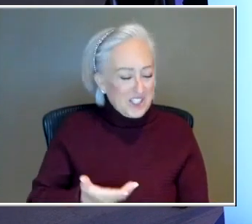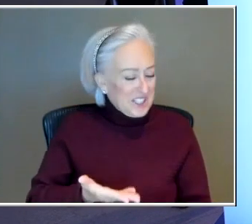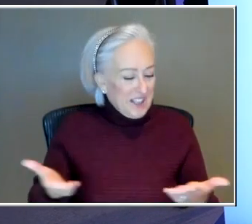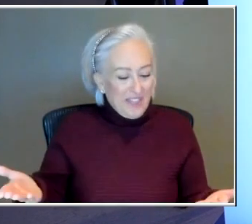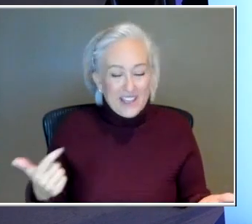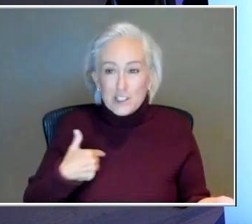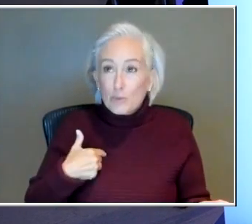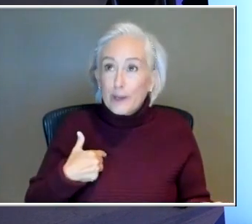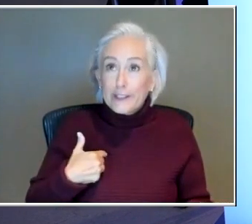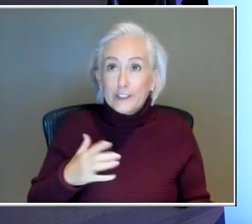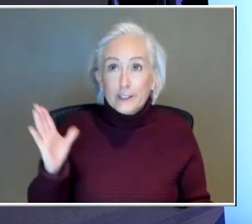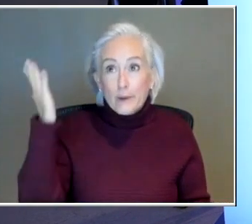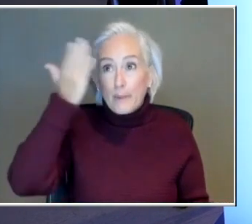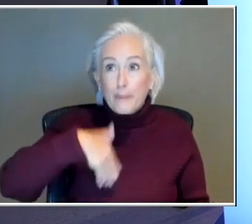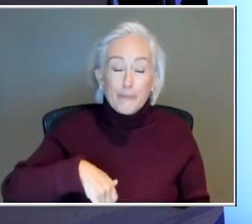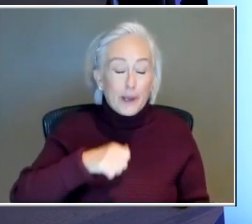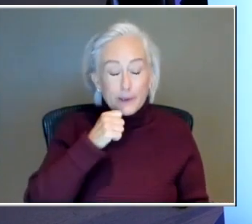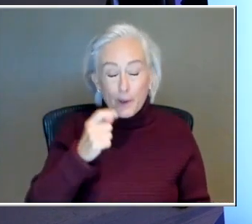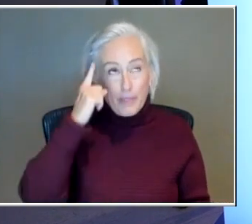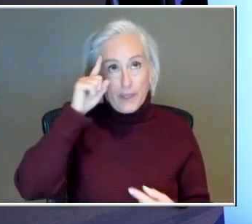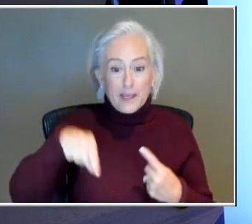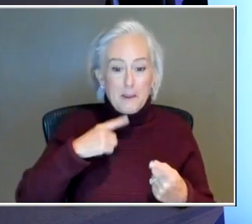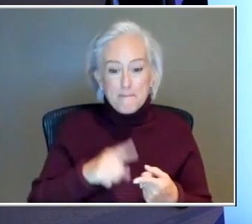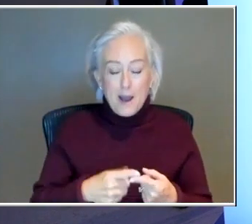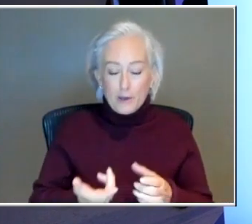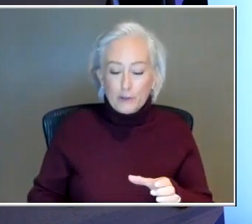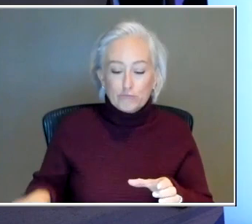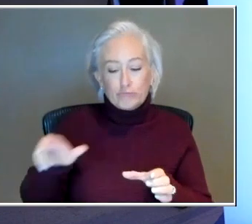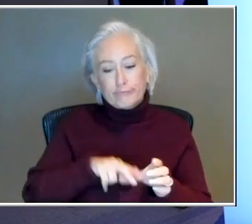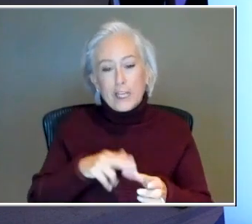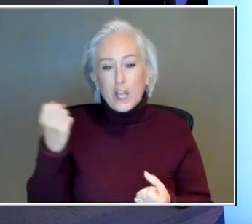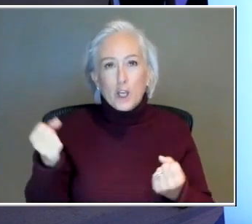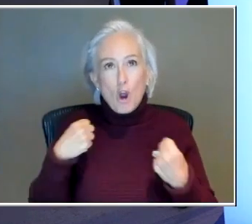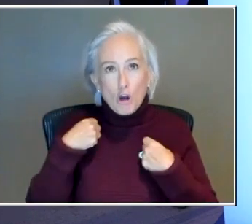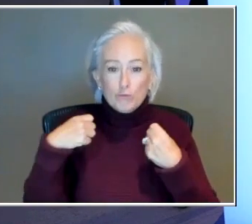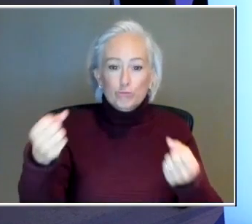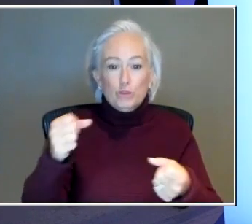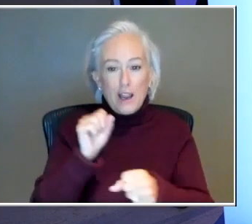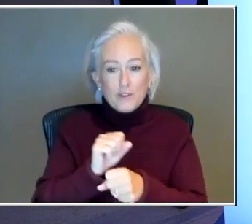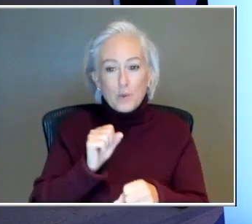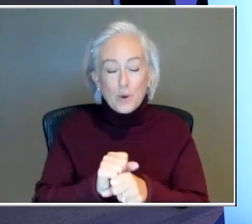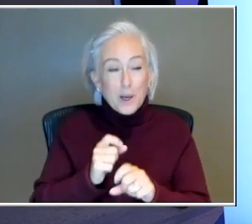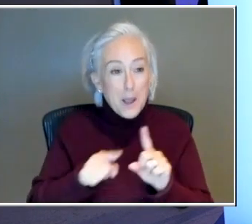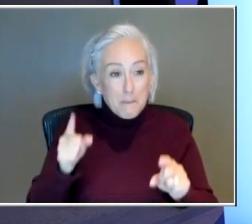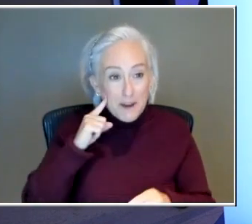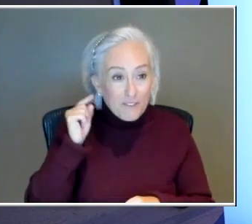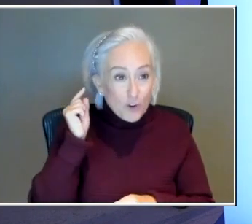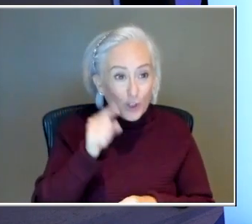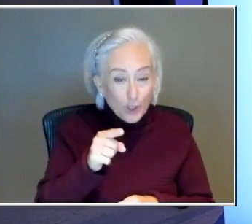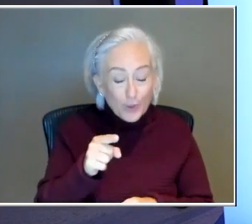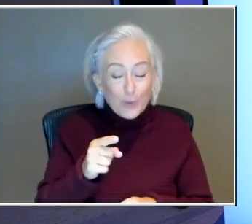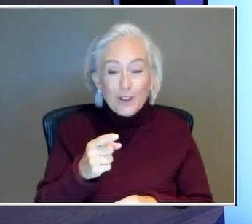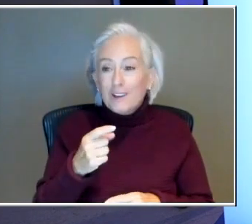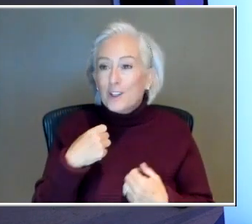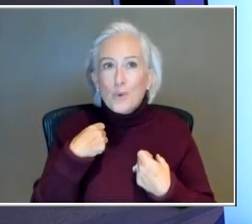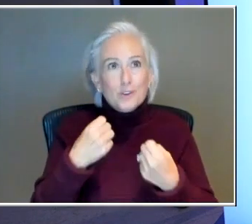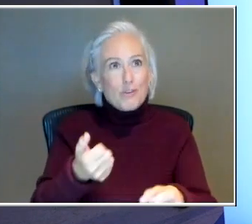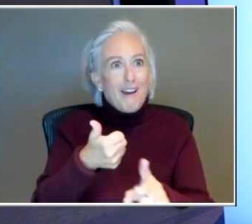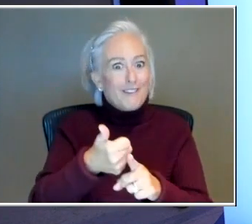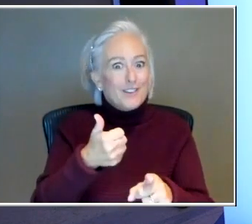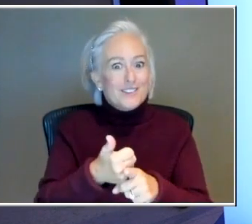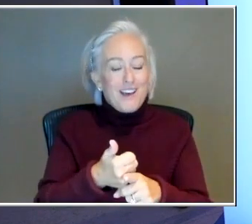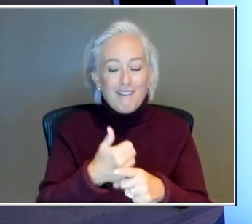our car and come to work and go do our thing. But for you, being able to be out there and get your kid where they need to go and live life, I love it. Paul has a